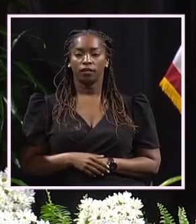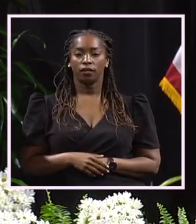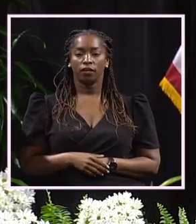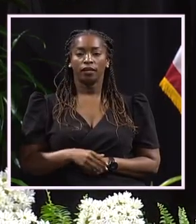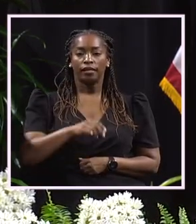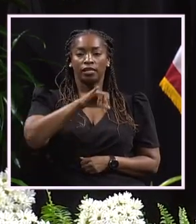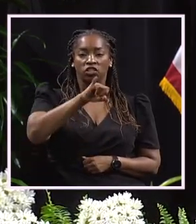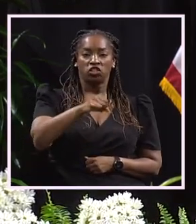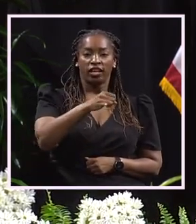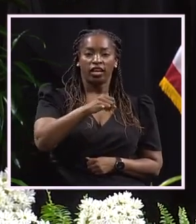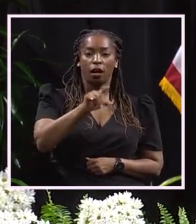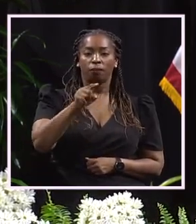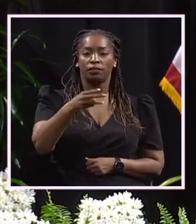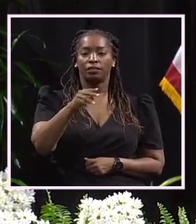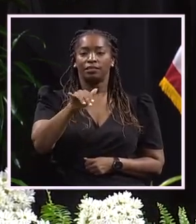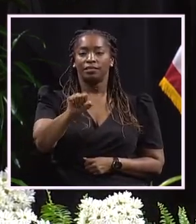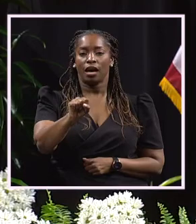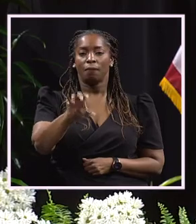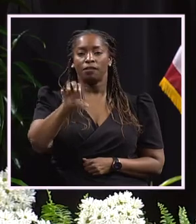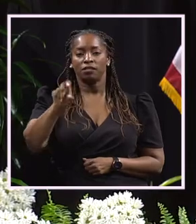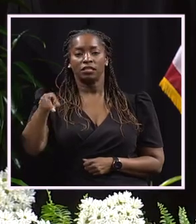Jacob Thomas Smith.